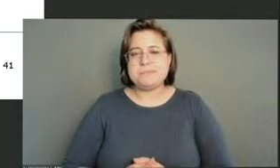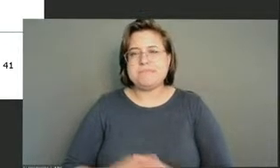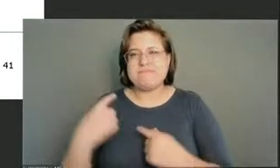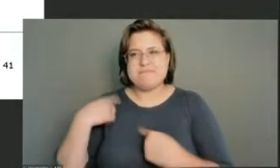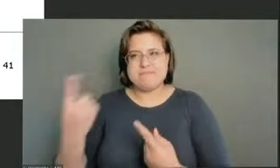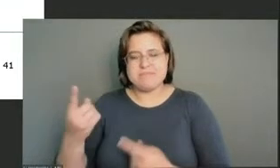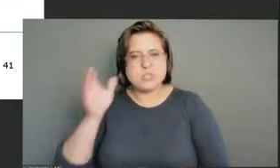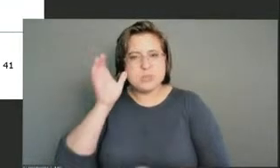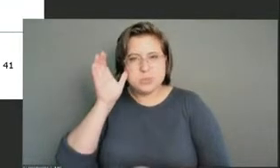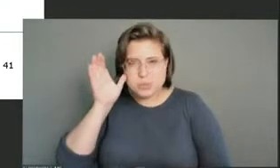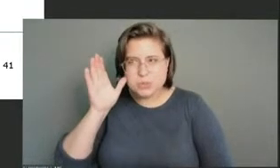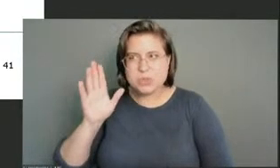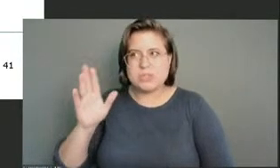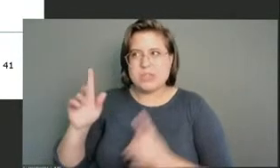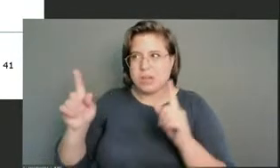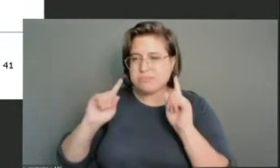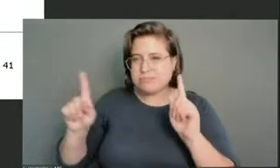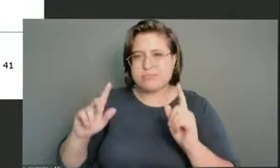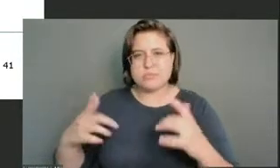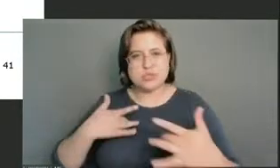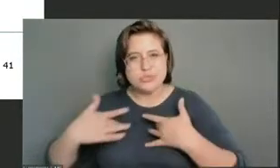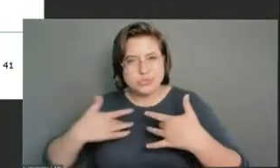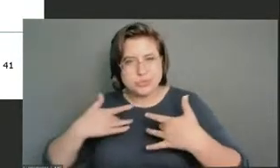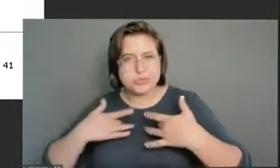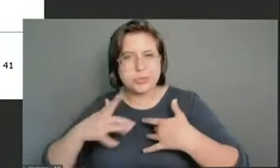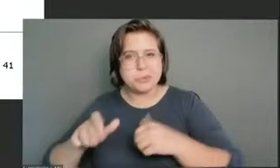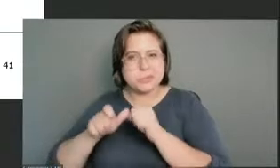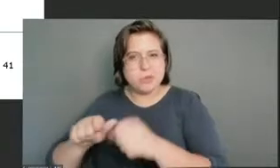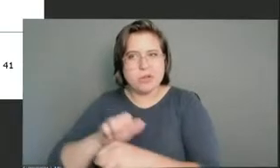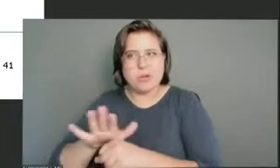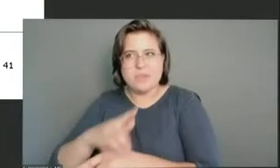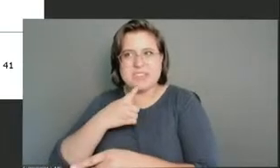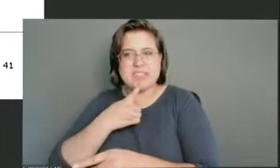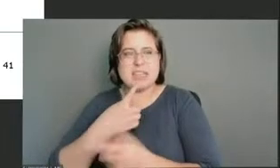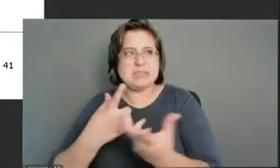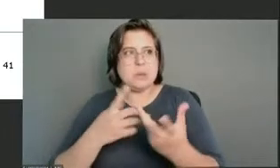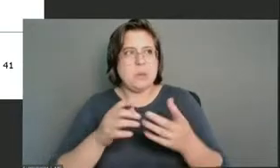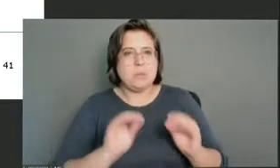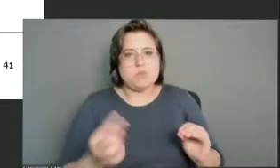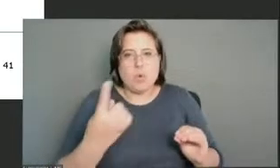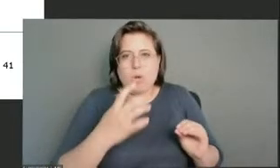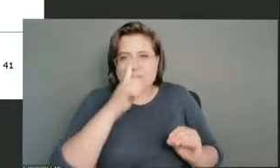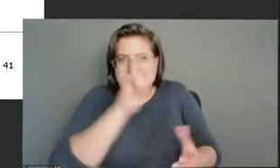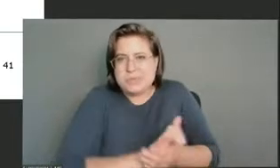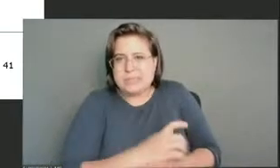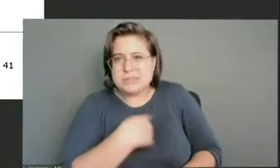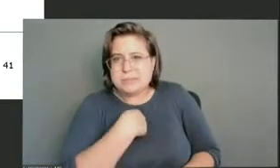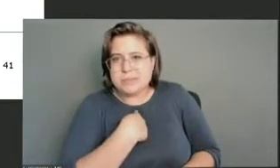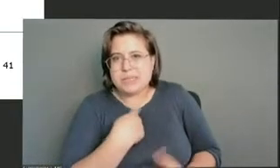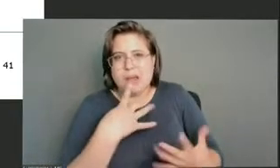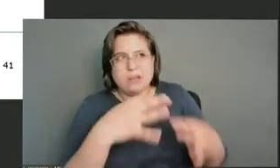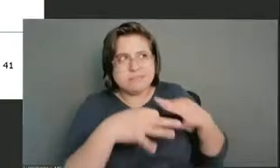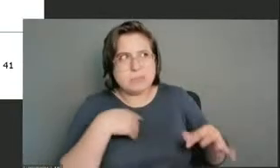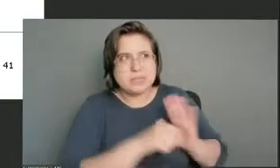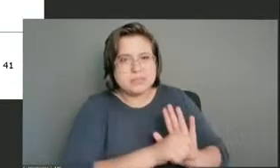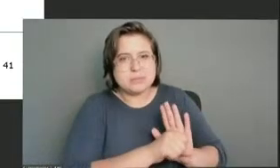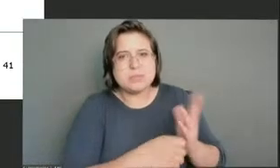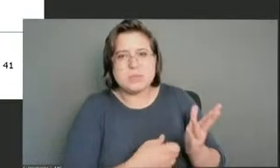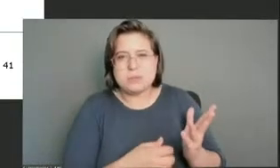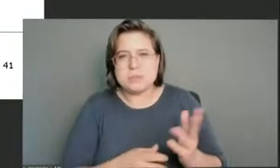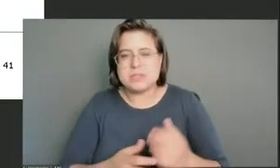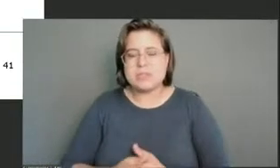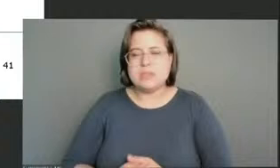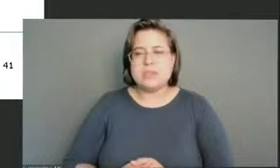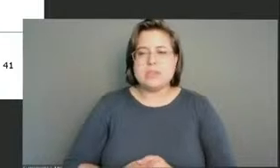living with long COVID about not being believed, and the need to have these additional resources to build awareness, to build